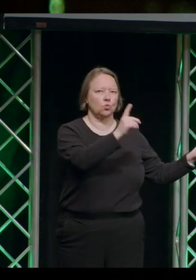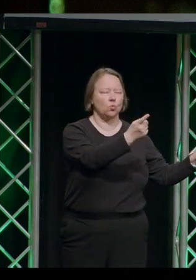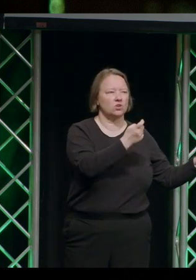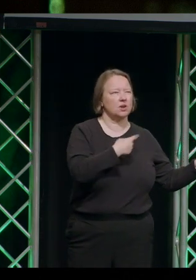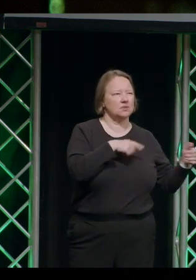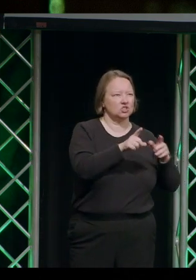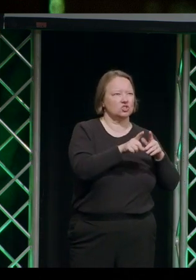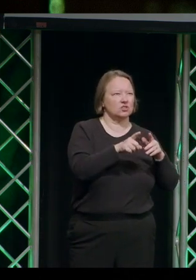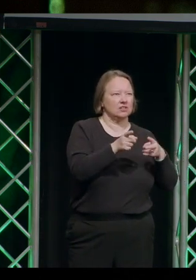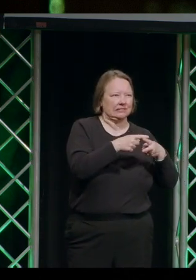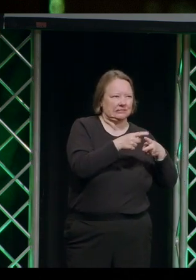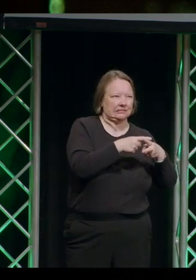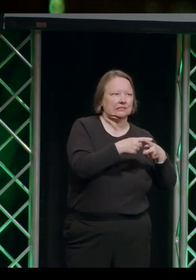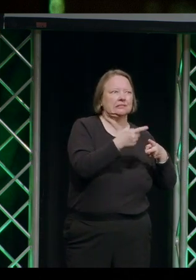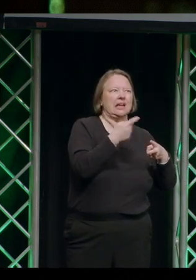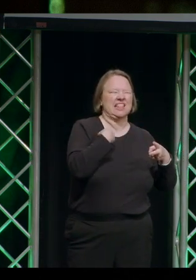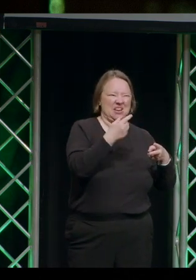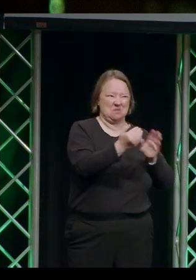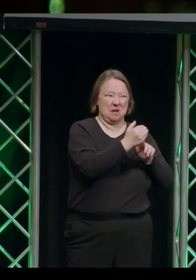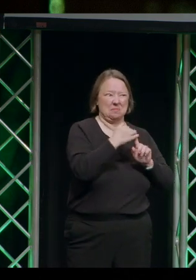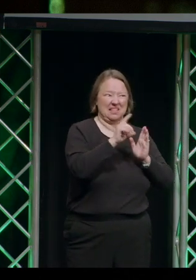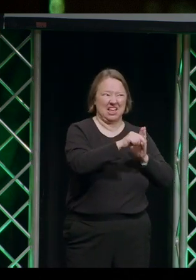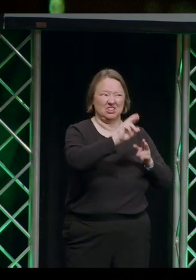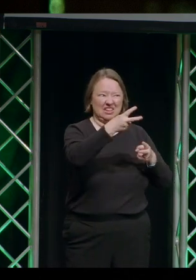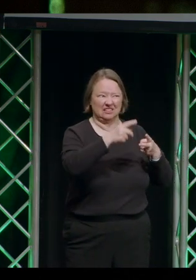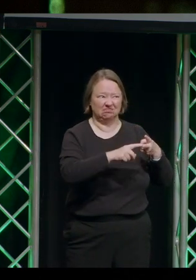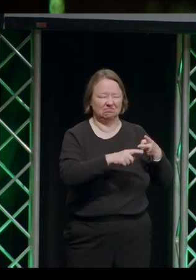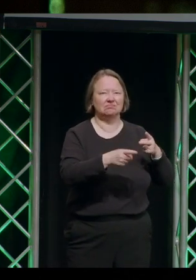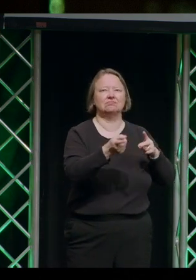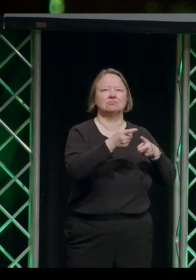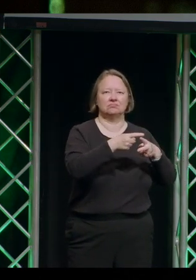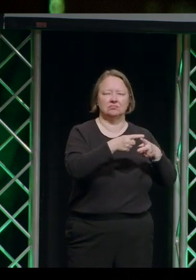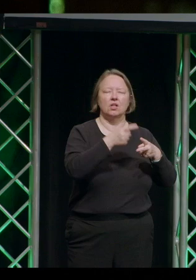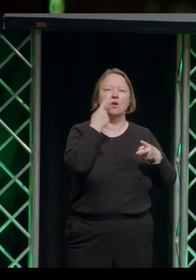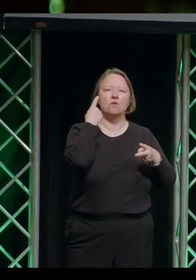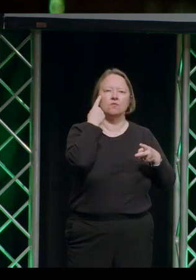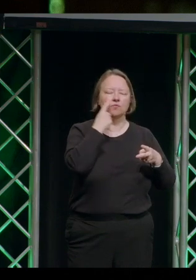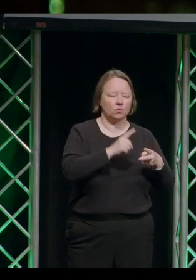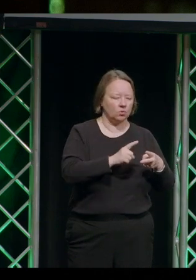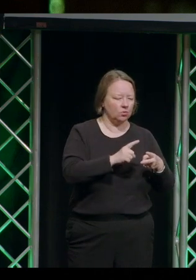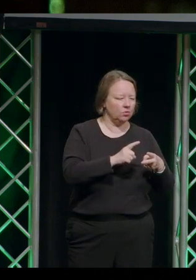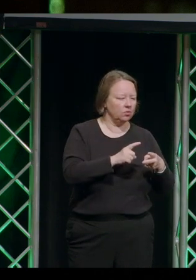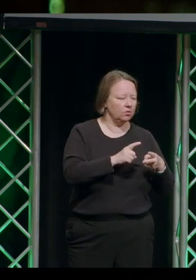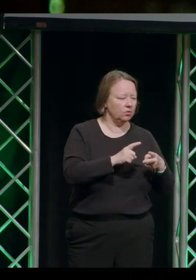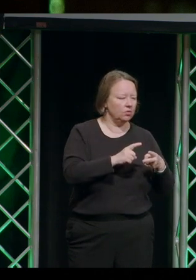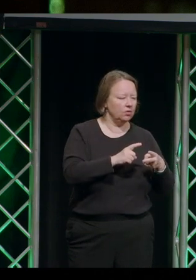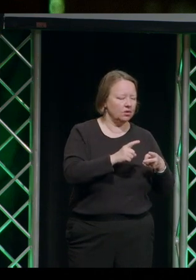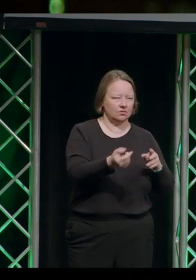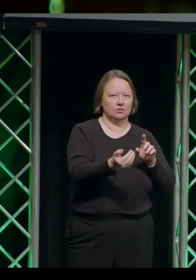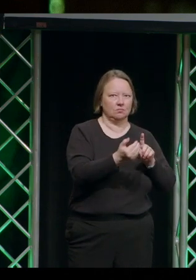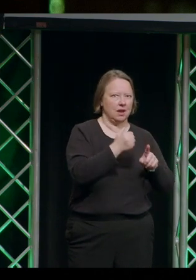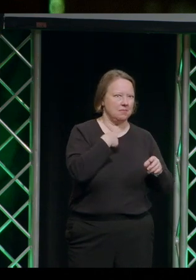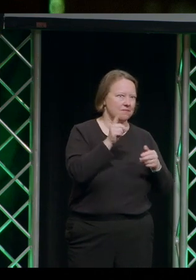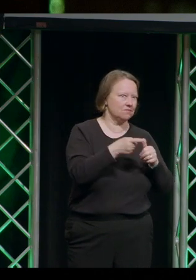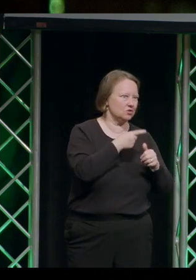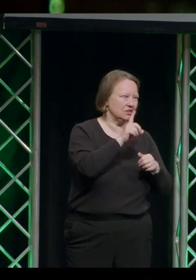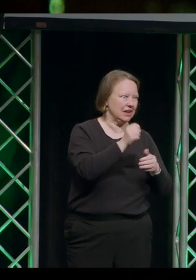question. You might have to remind me about the second one. But in regards to you remind me of the first